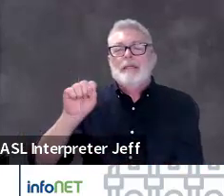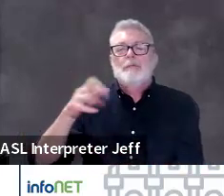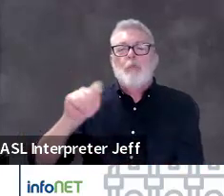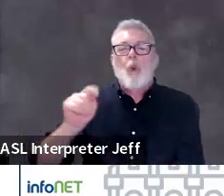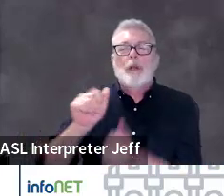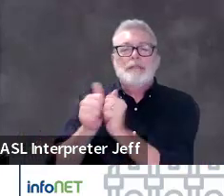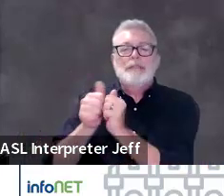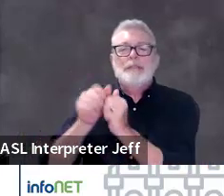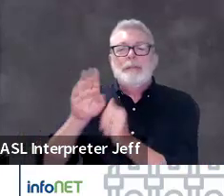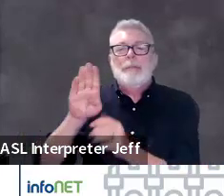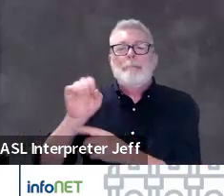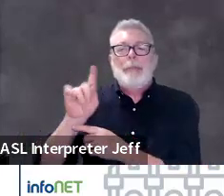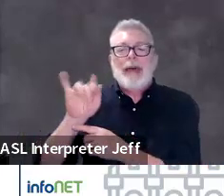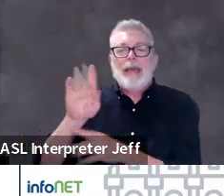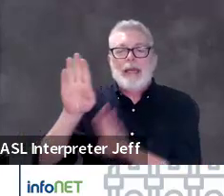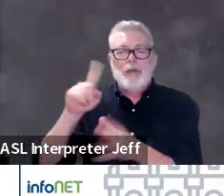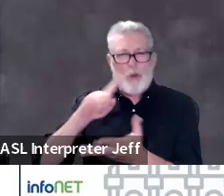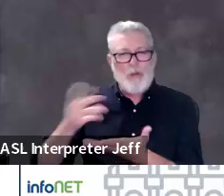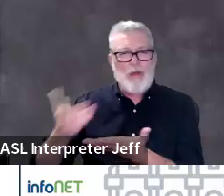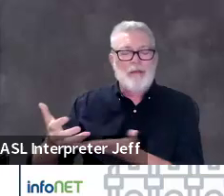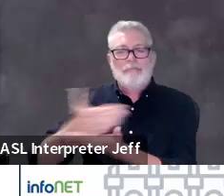games, football game or something,